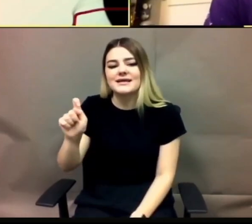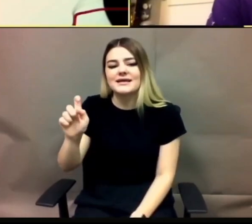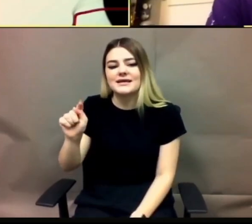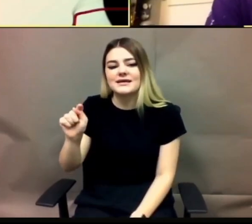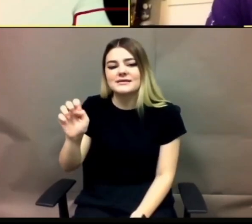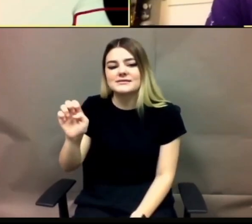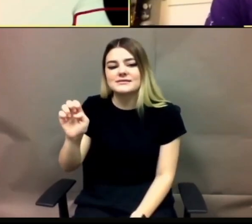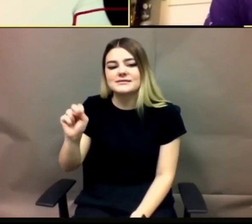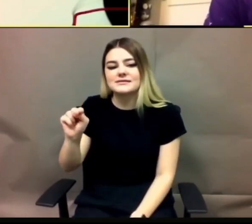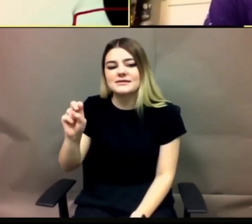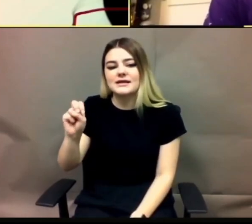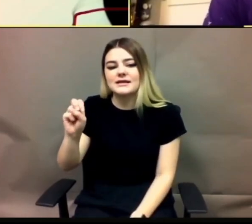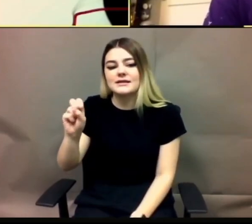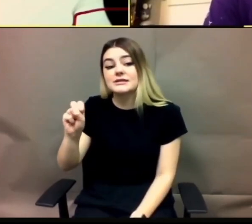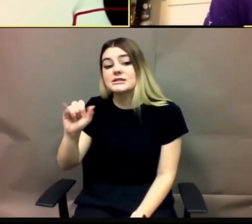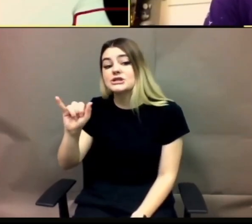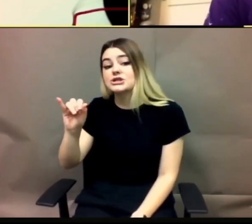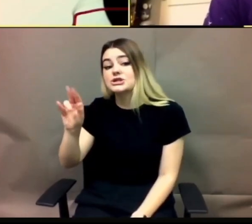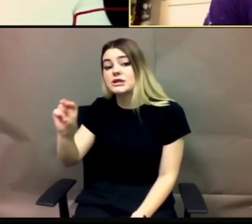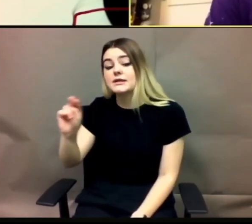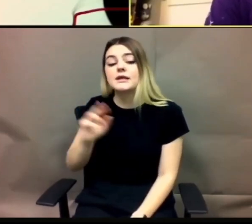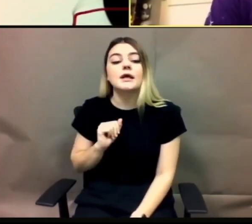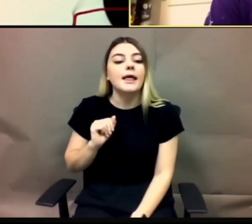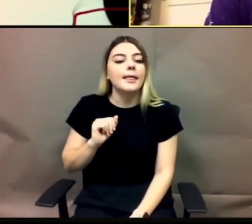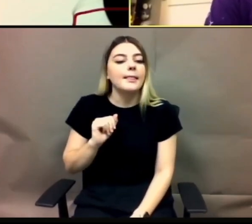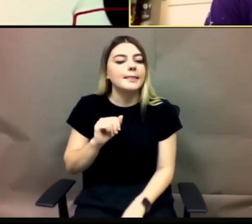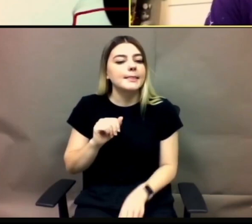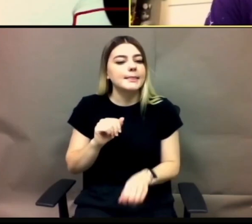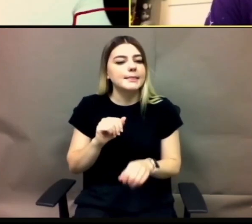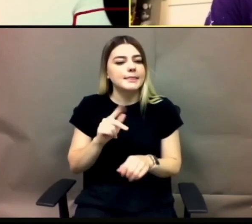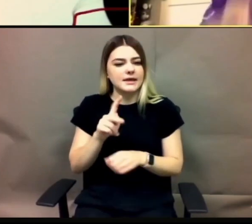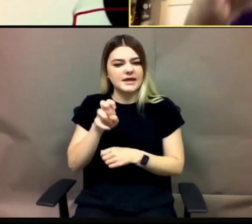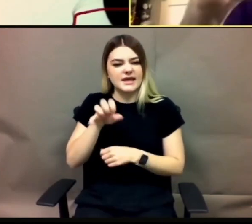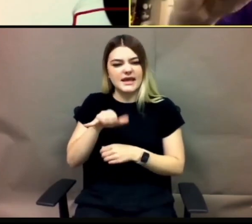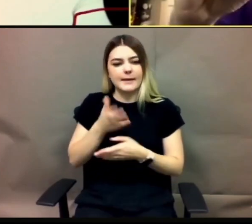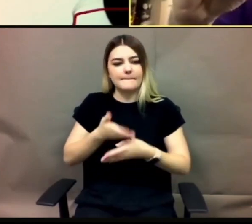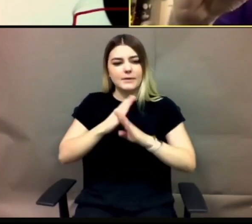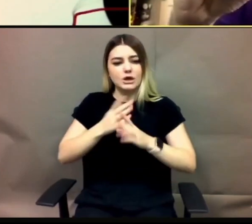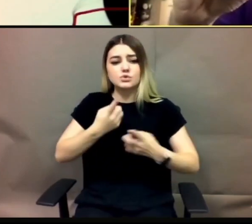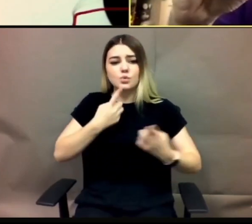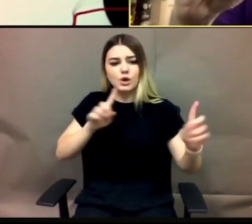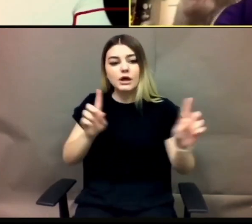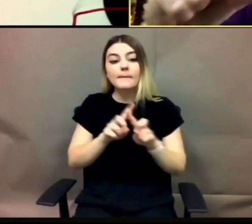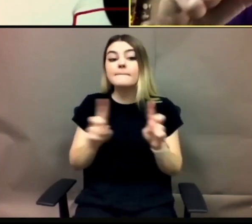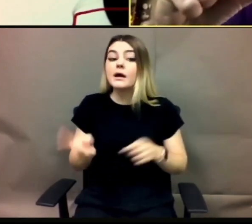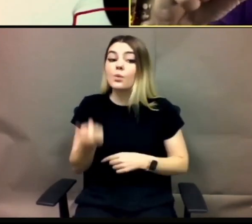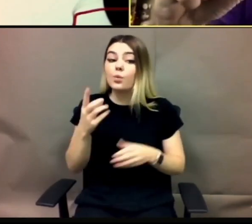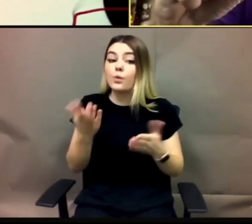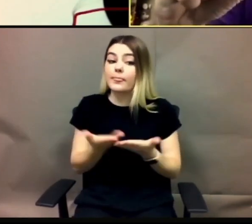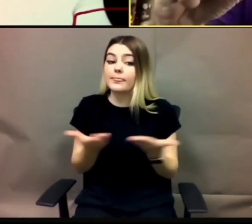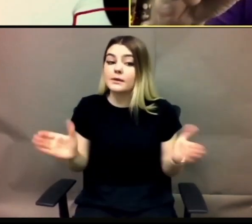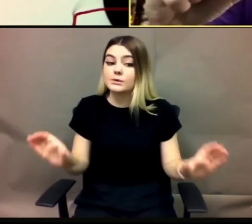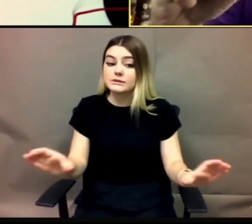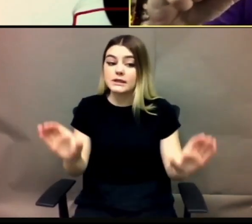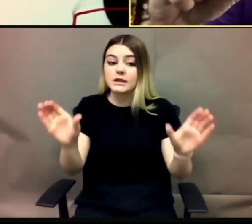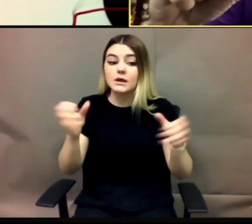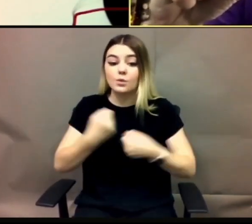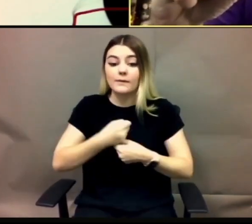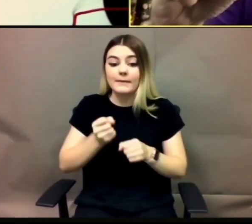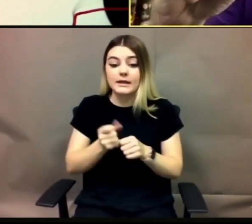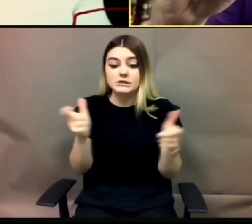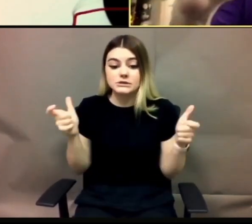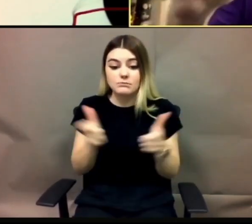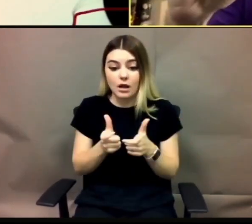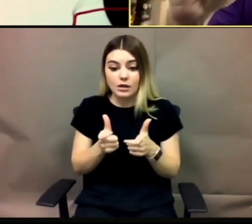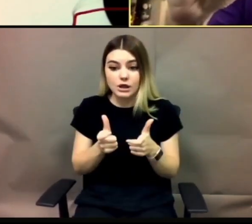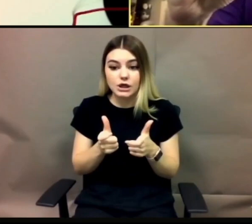Key pressed blocks work. One thing that we did is made a smaller menu of keys that are just the ones on the Makey Makey.